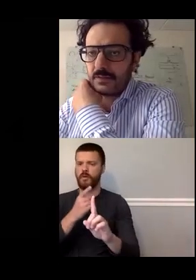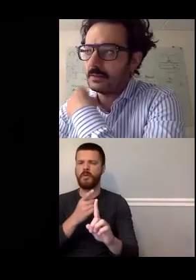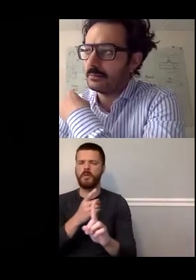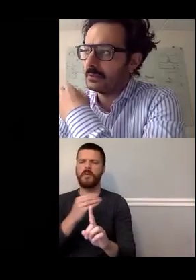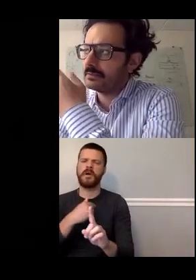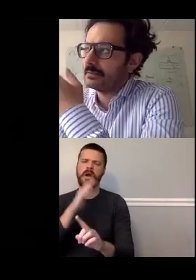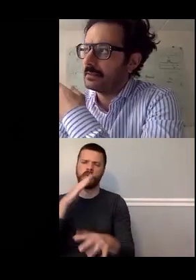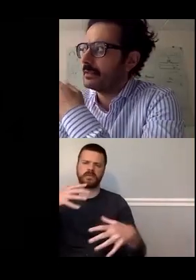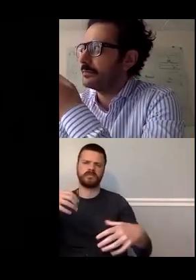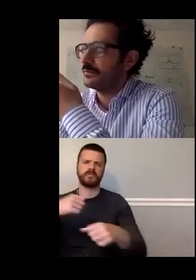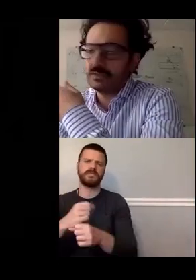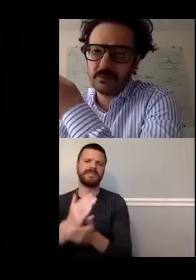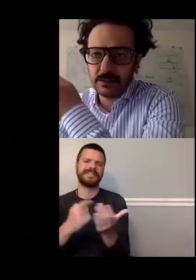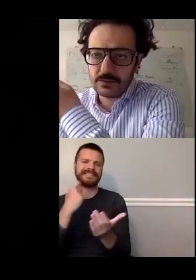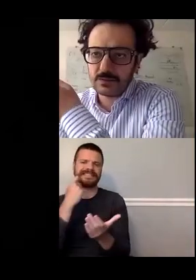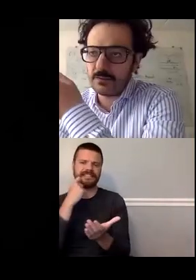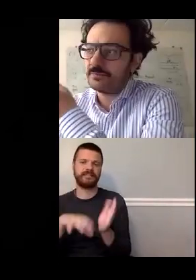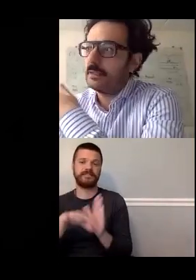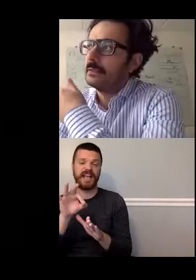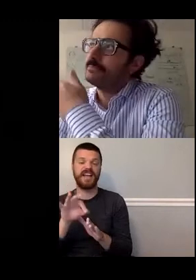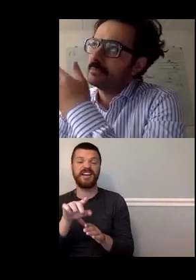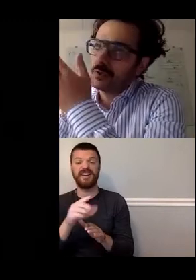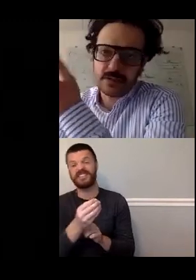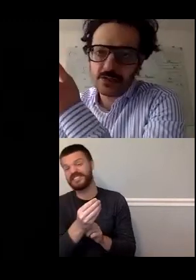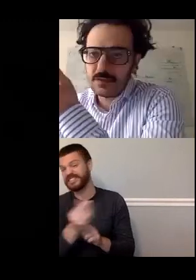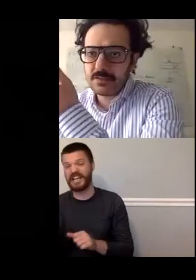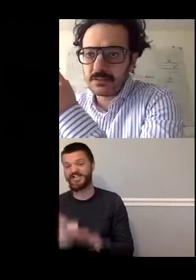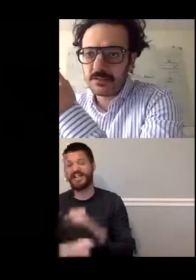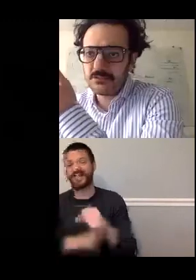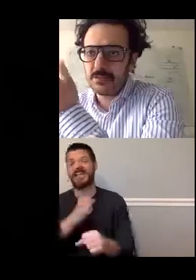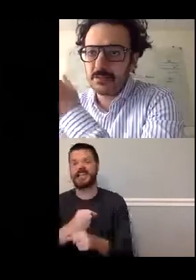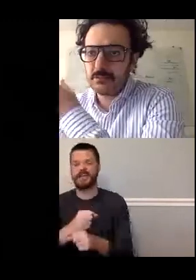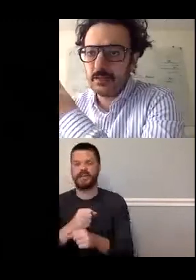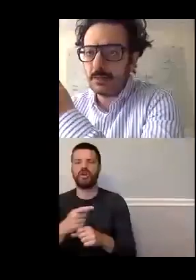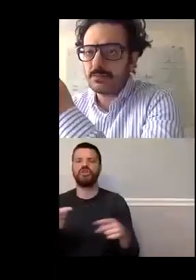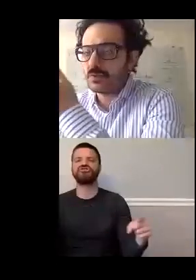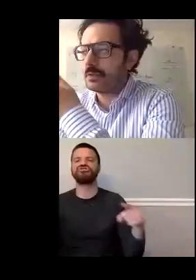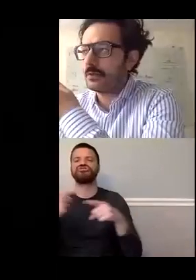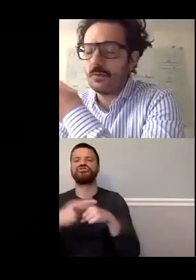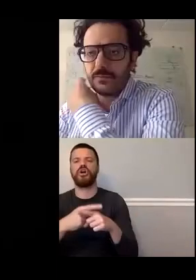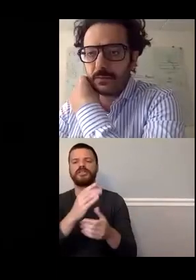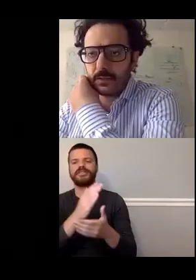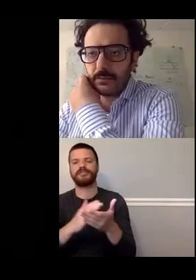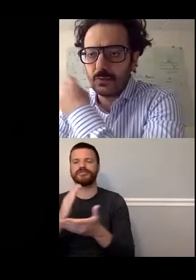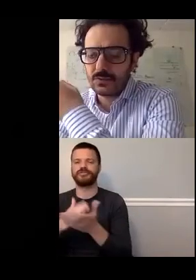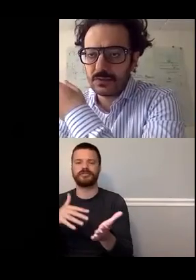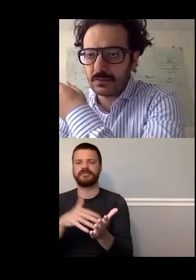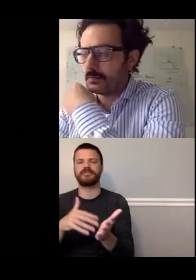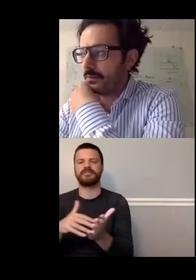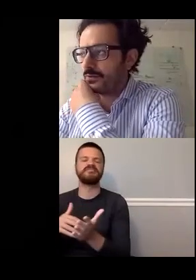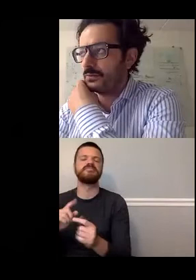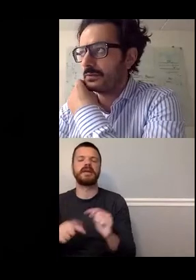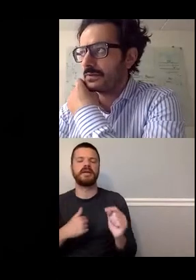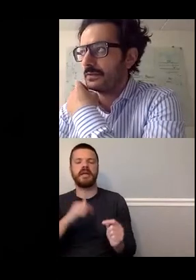recent findings, but this is a result of several years of cross-sectional studies. But I'm just gonna go over the most